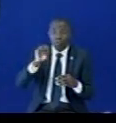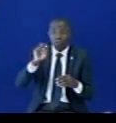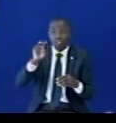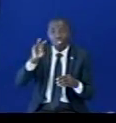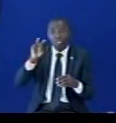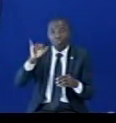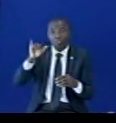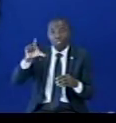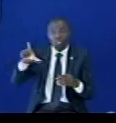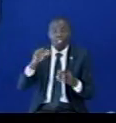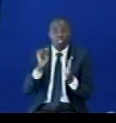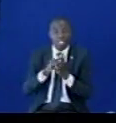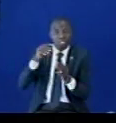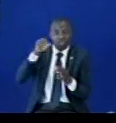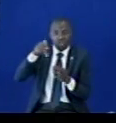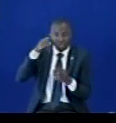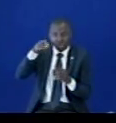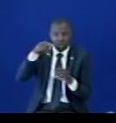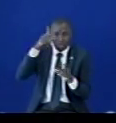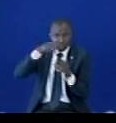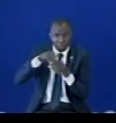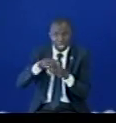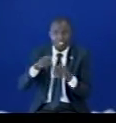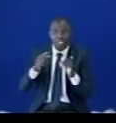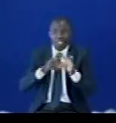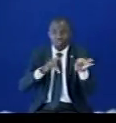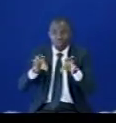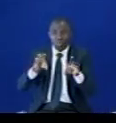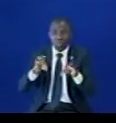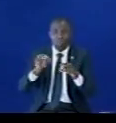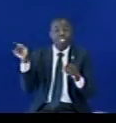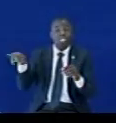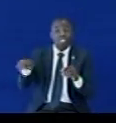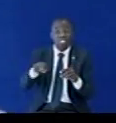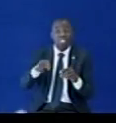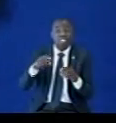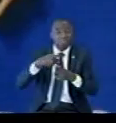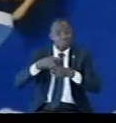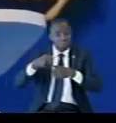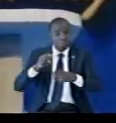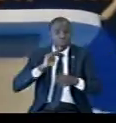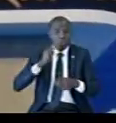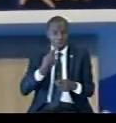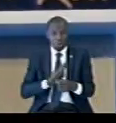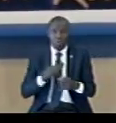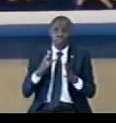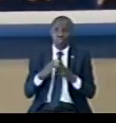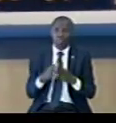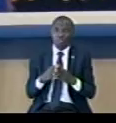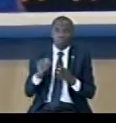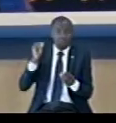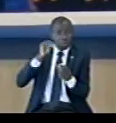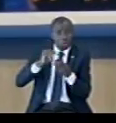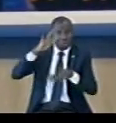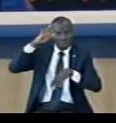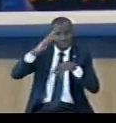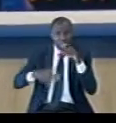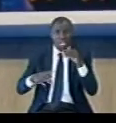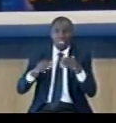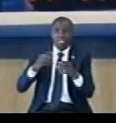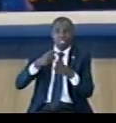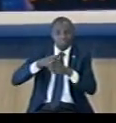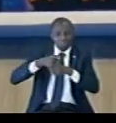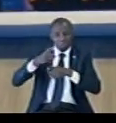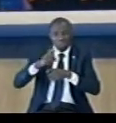evil we had perpetrated, they actually wounded us more than